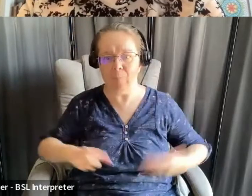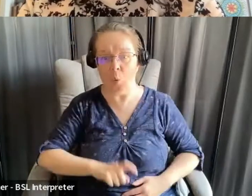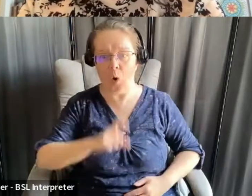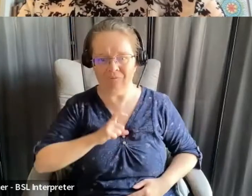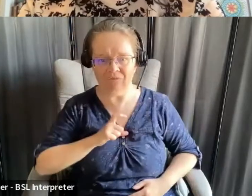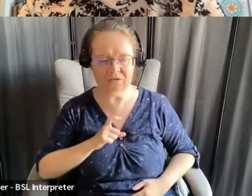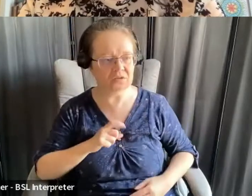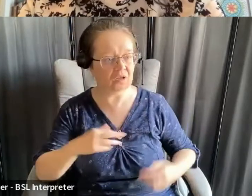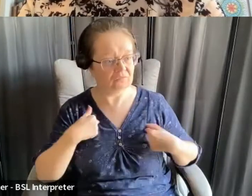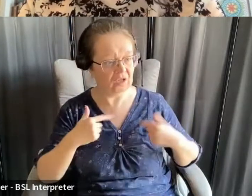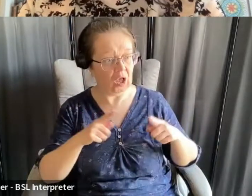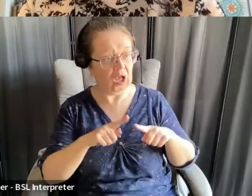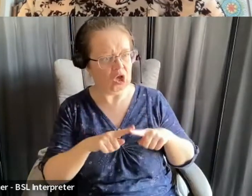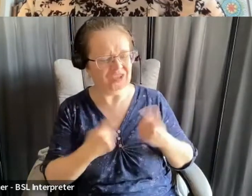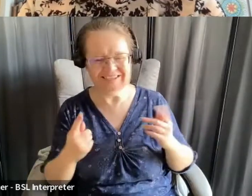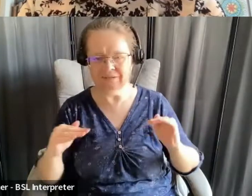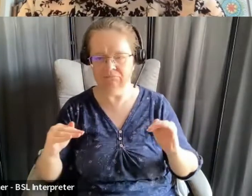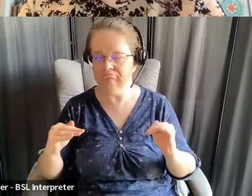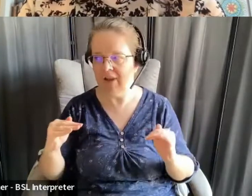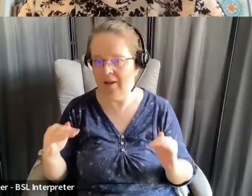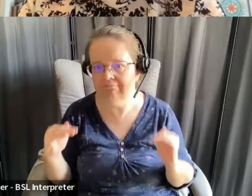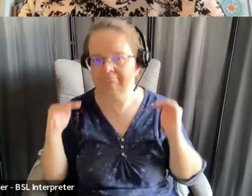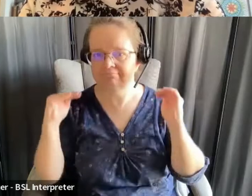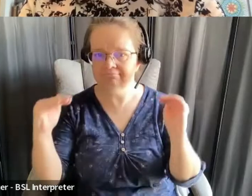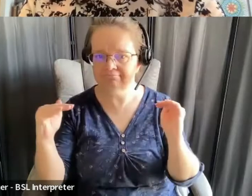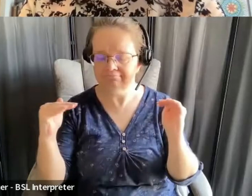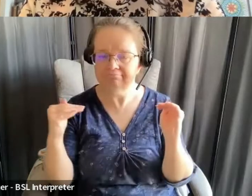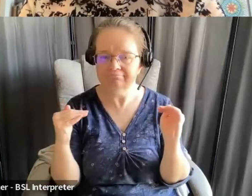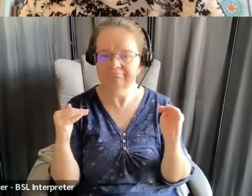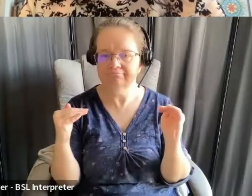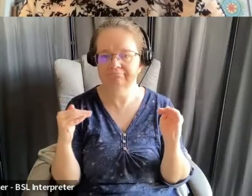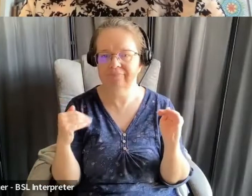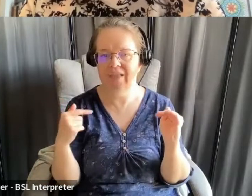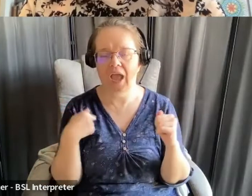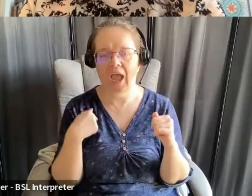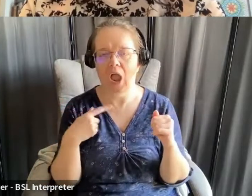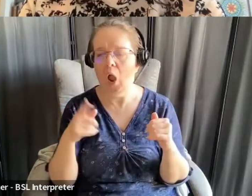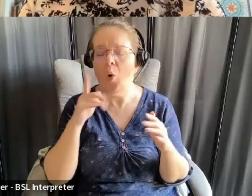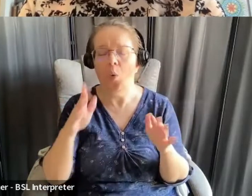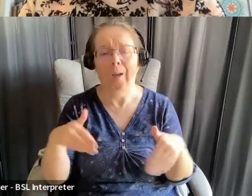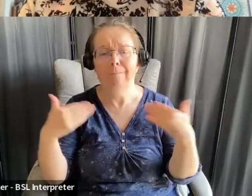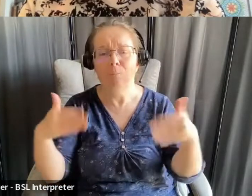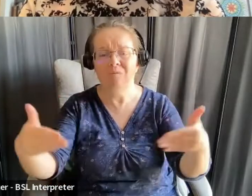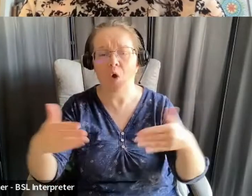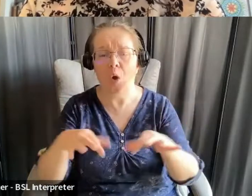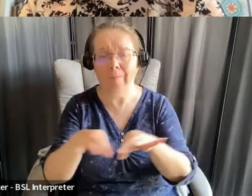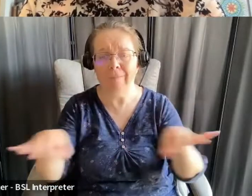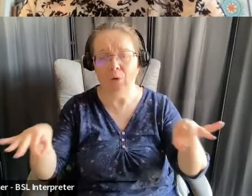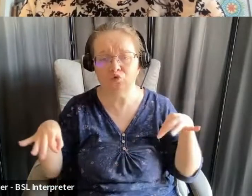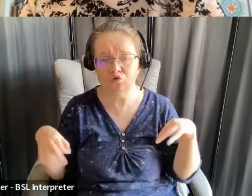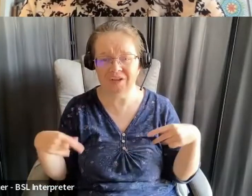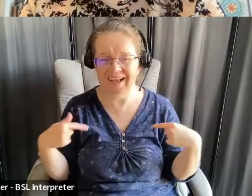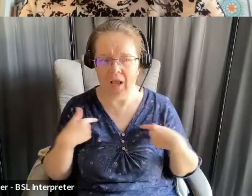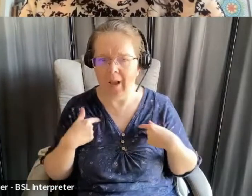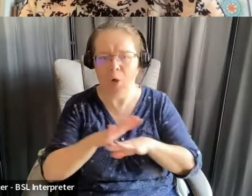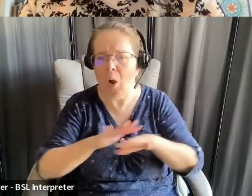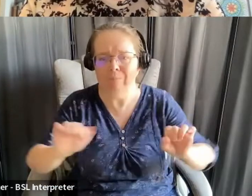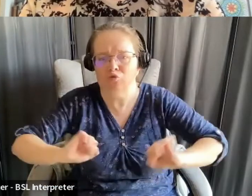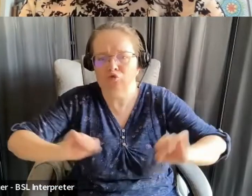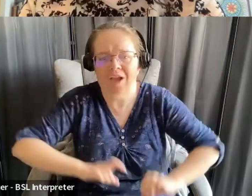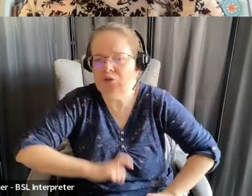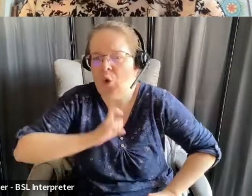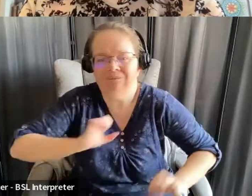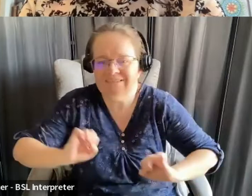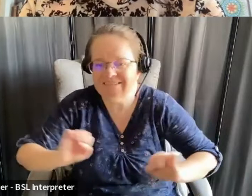do go to a different level, like I say, with my No More Boundaries, I really want to start building that up, but I'm nowhere near confident where I